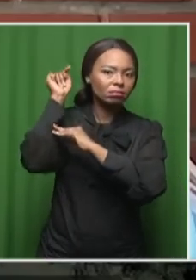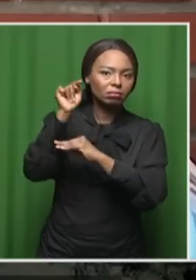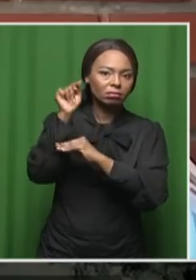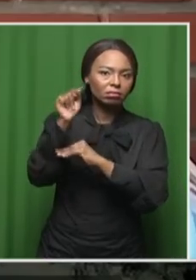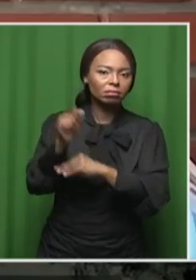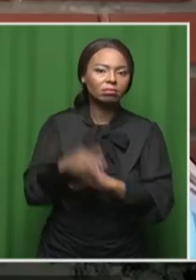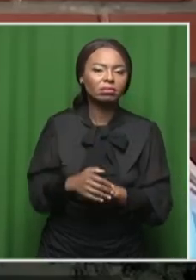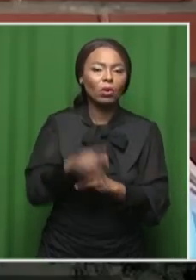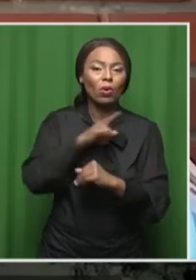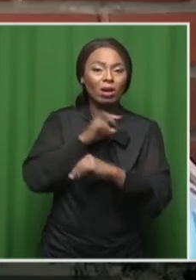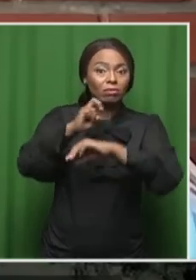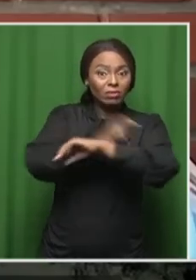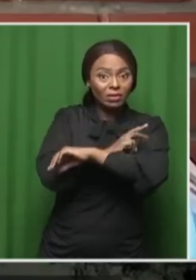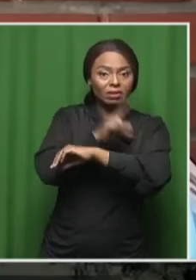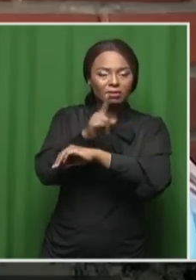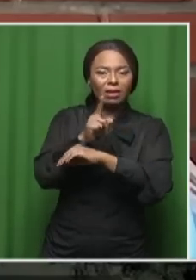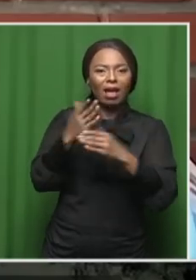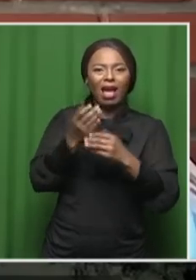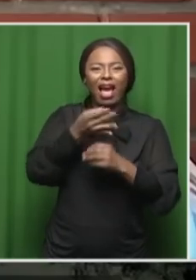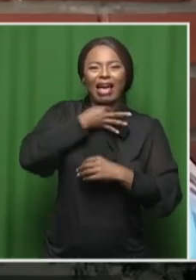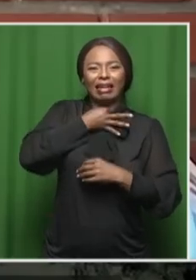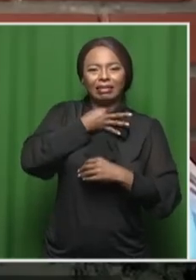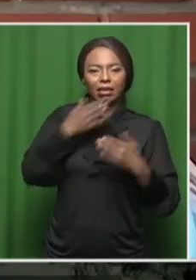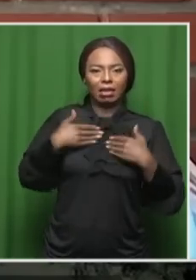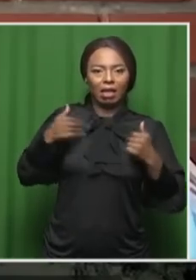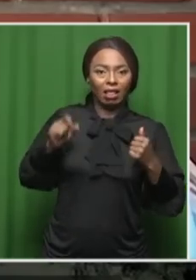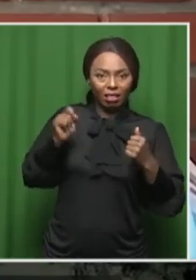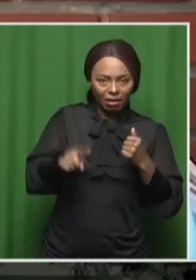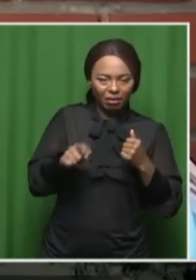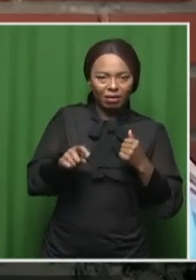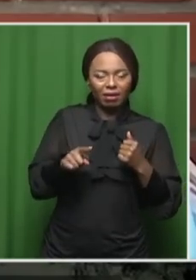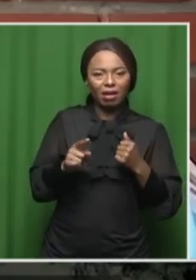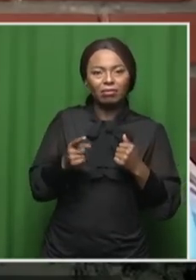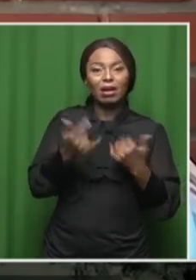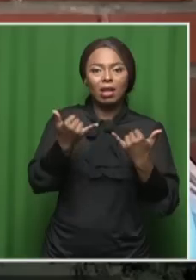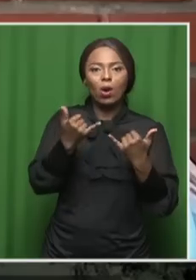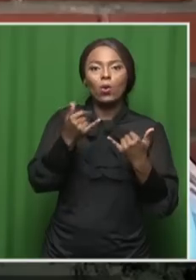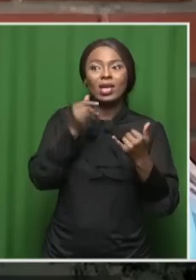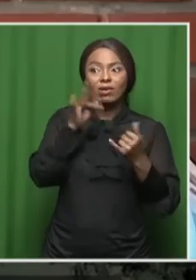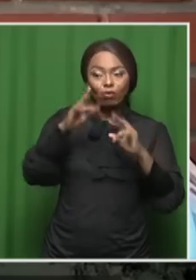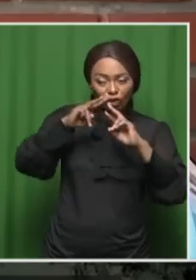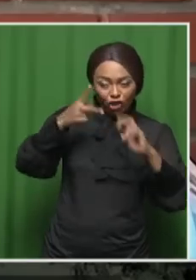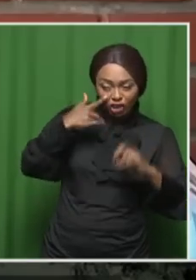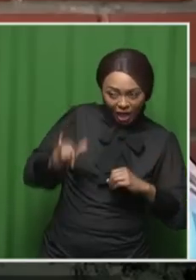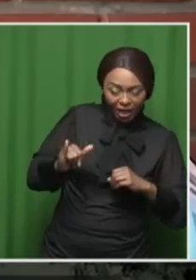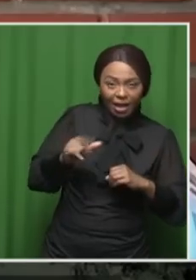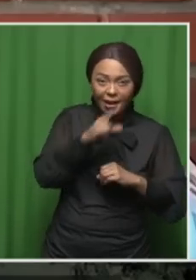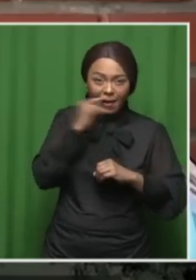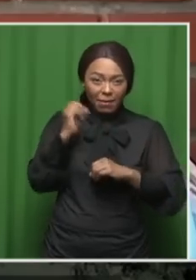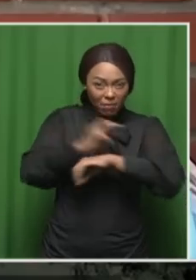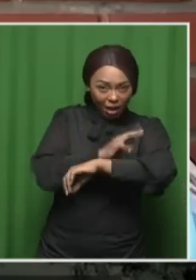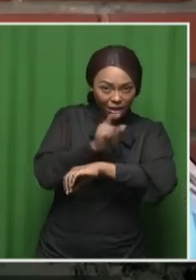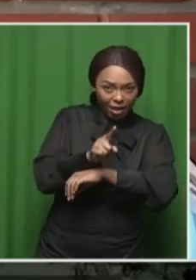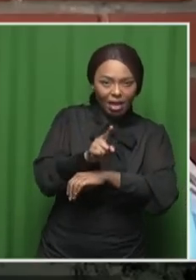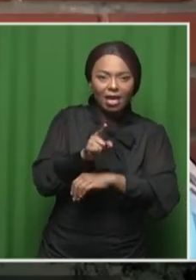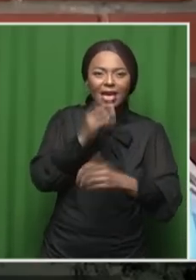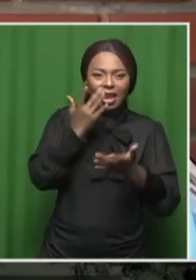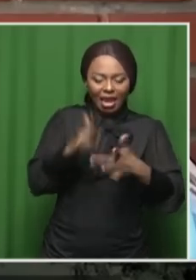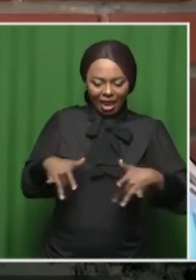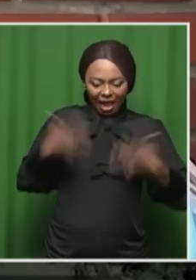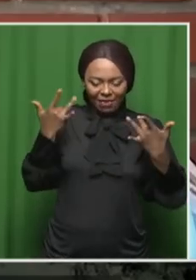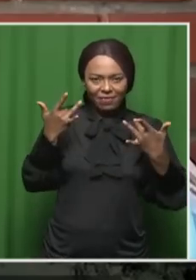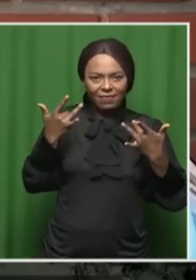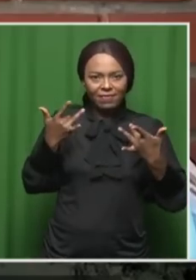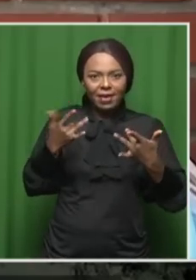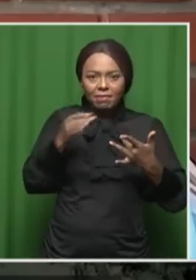needed aflatoxins. I mean, when we talk about aflatoxin, and a very quick search on it will tell you that it can be life-threatening, it can damage